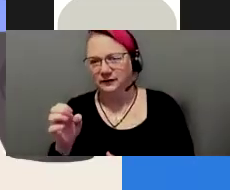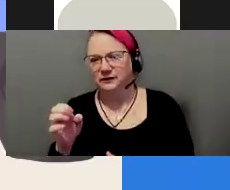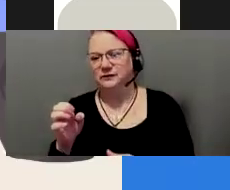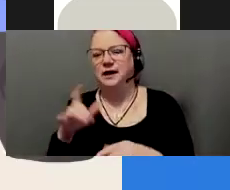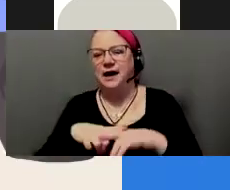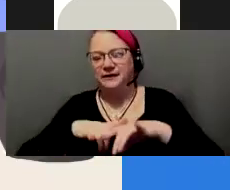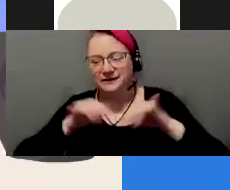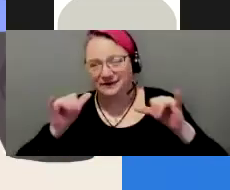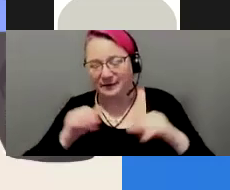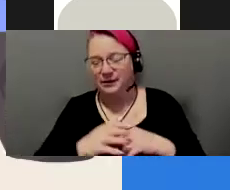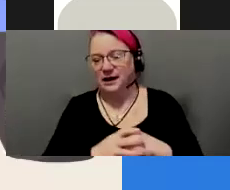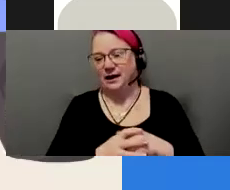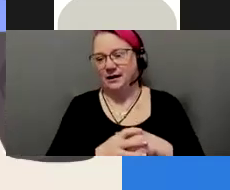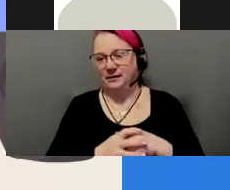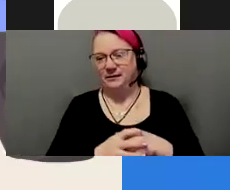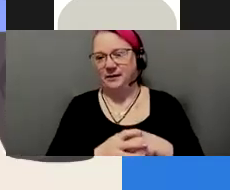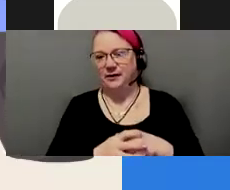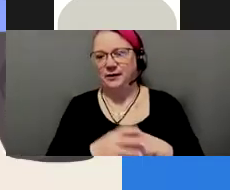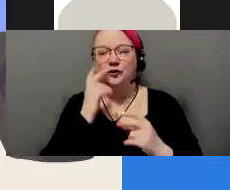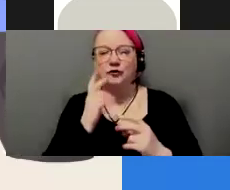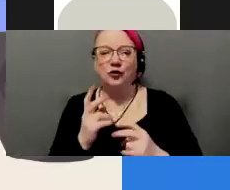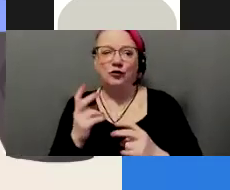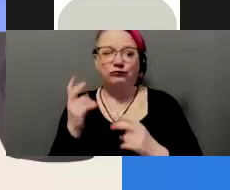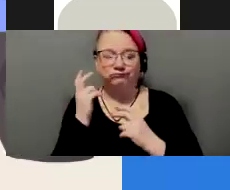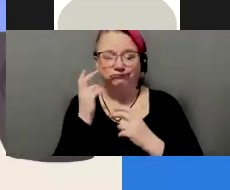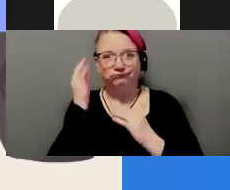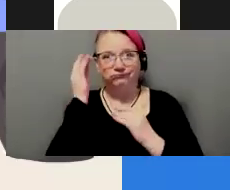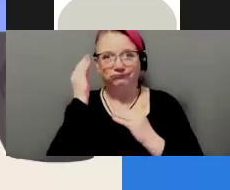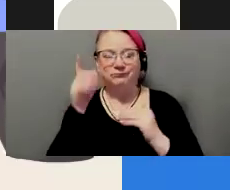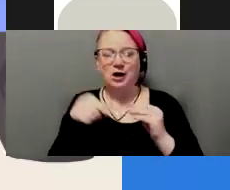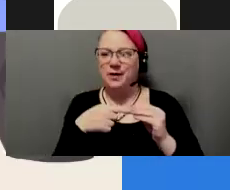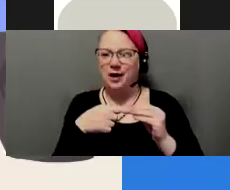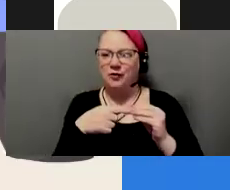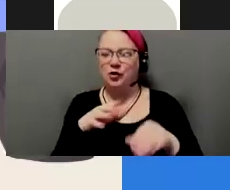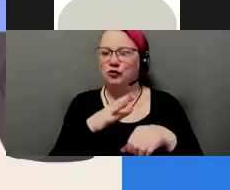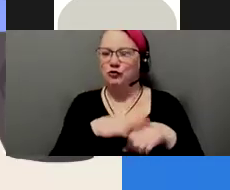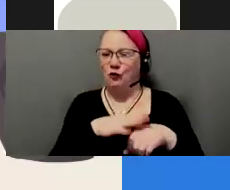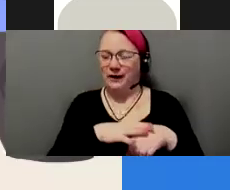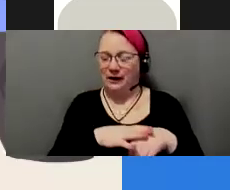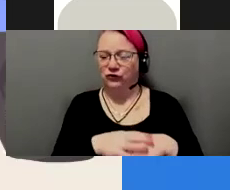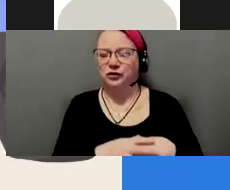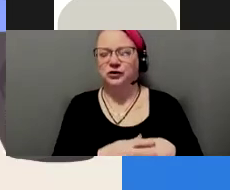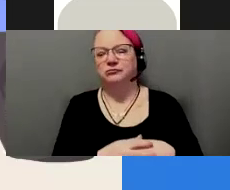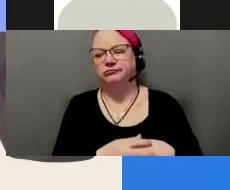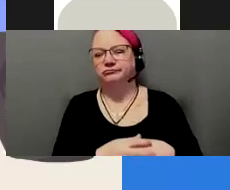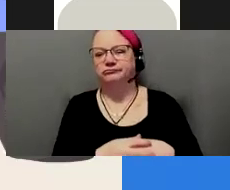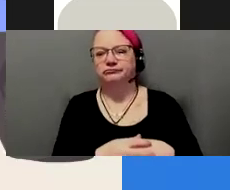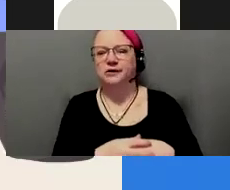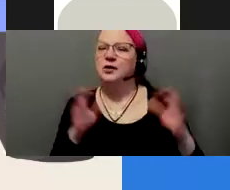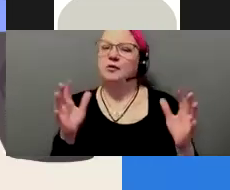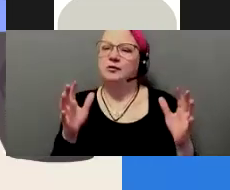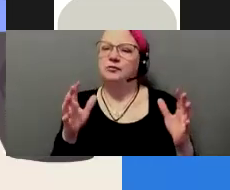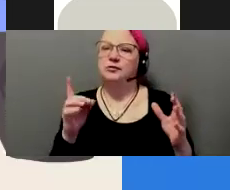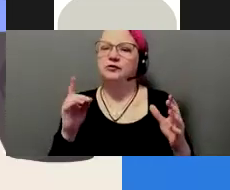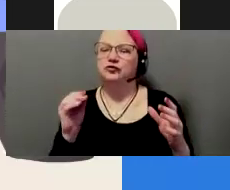time. So reflecting on the question of notification just to yourself, or let's do it in the